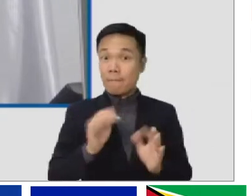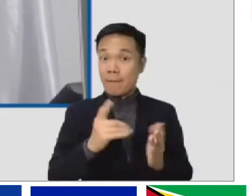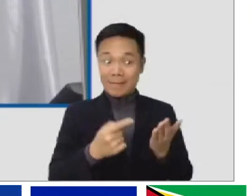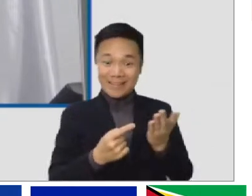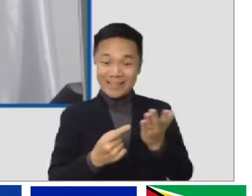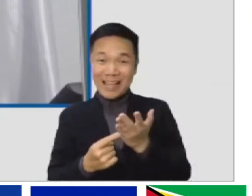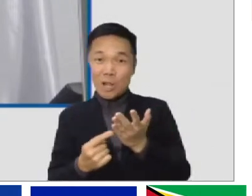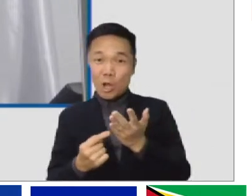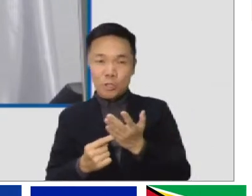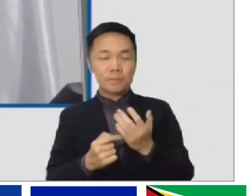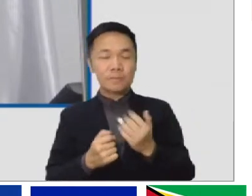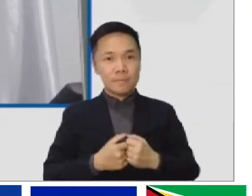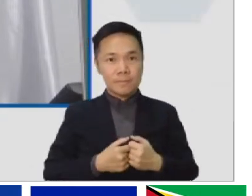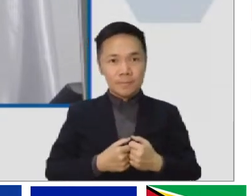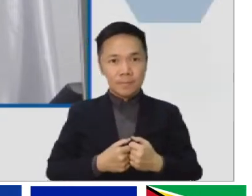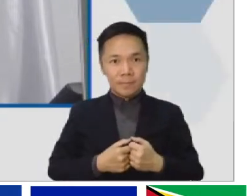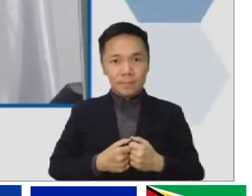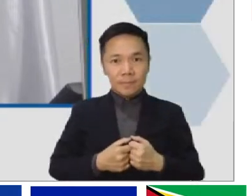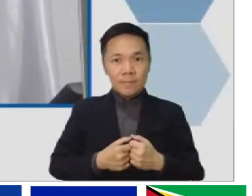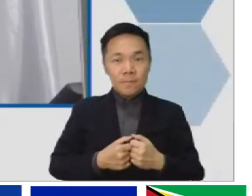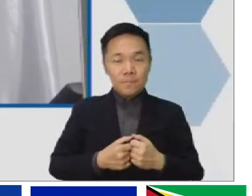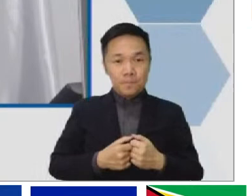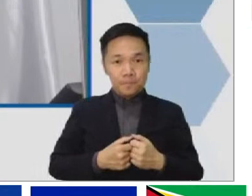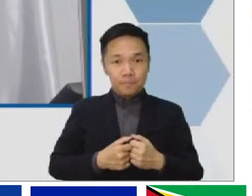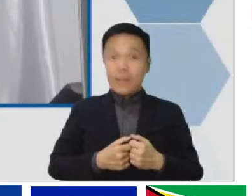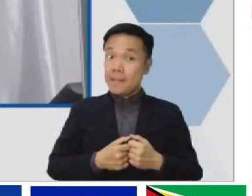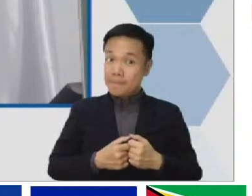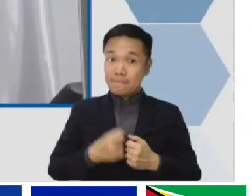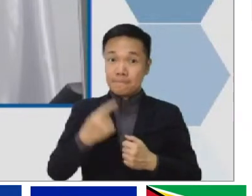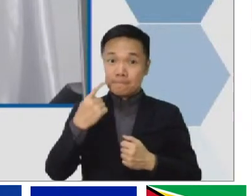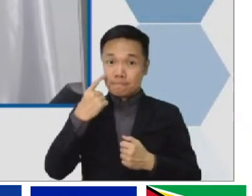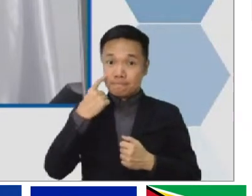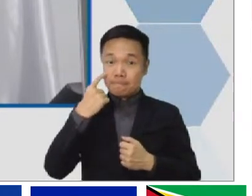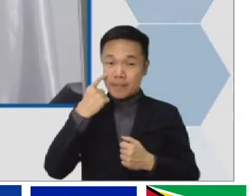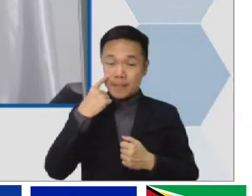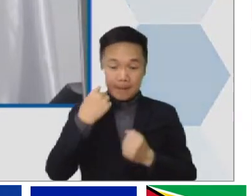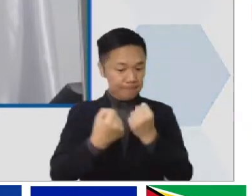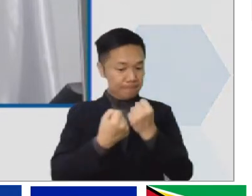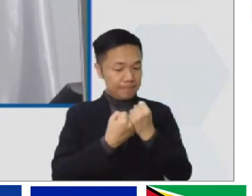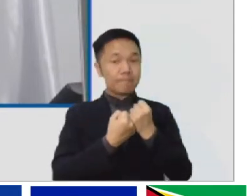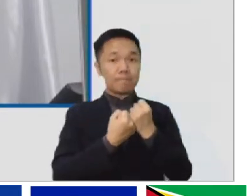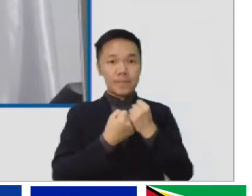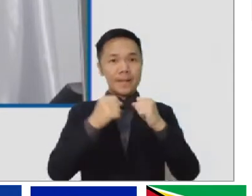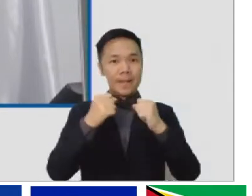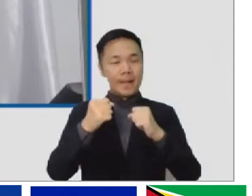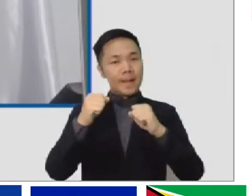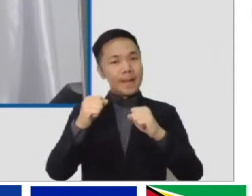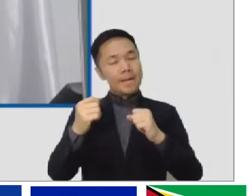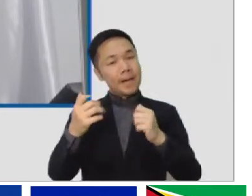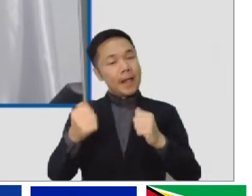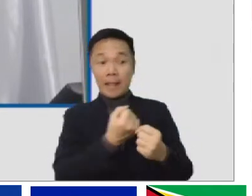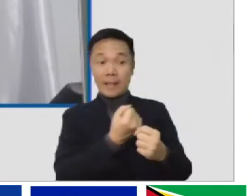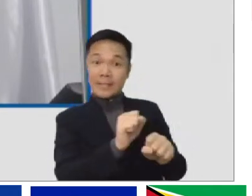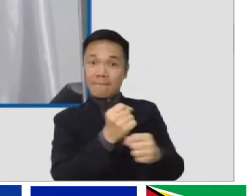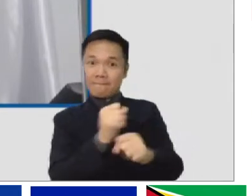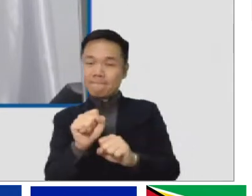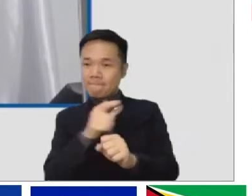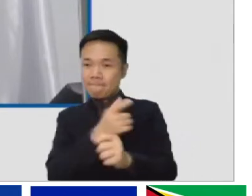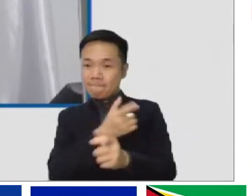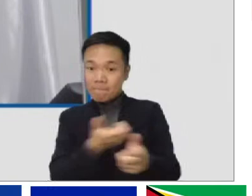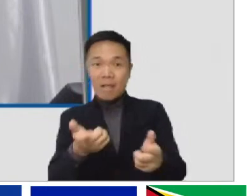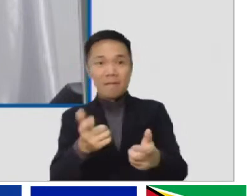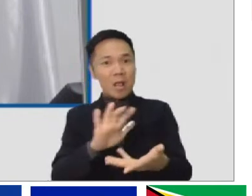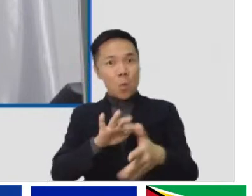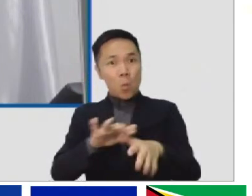be adequate to guarantee the population an adequate response, and so that they can